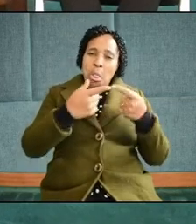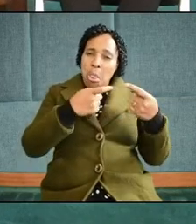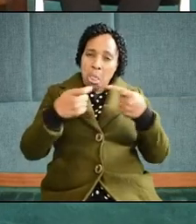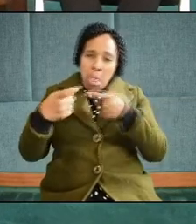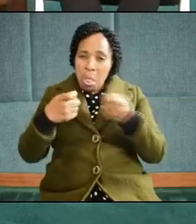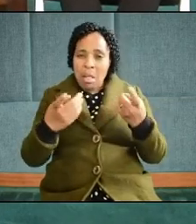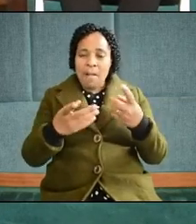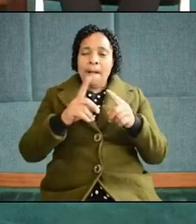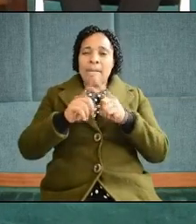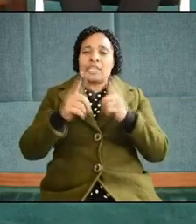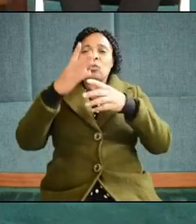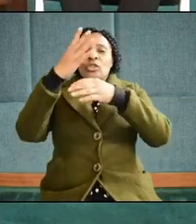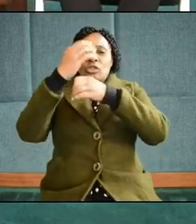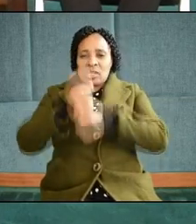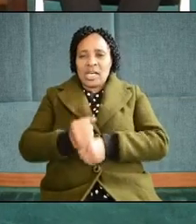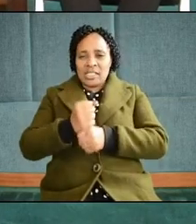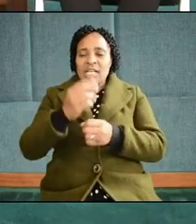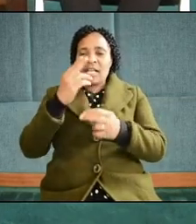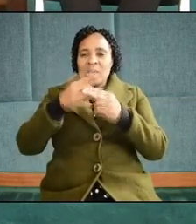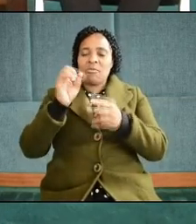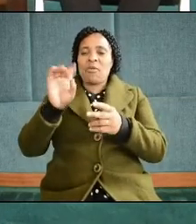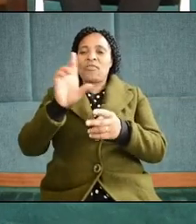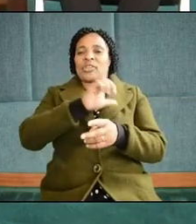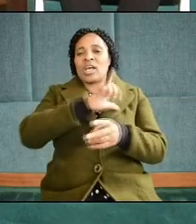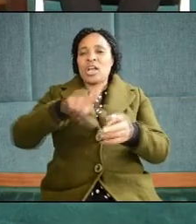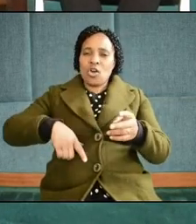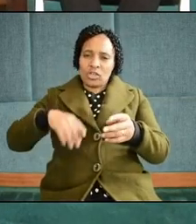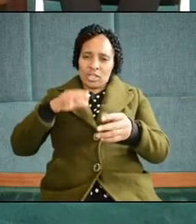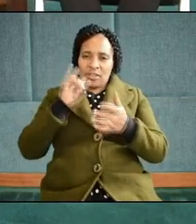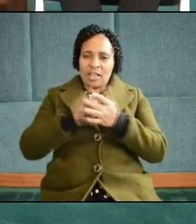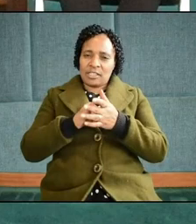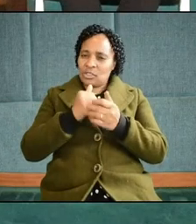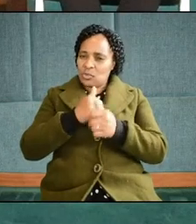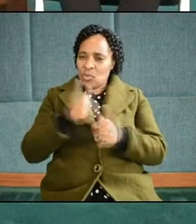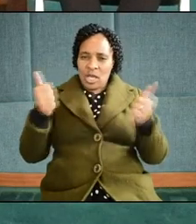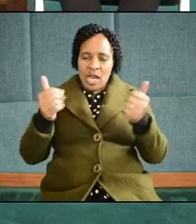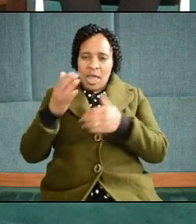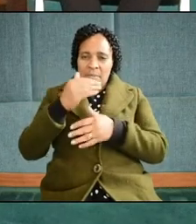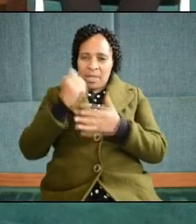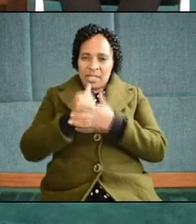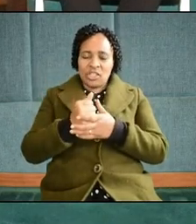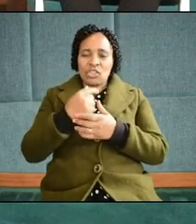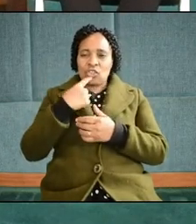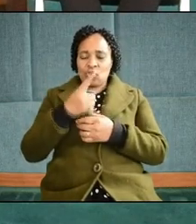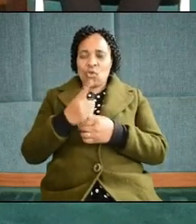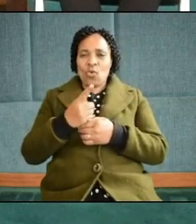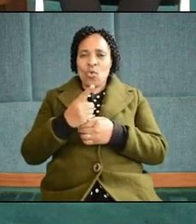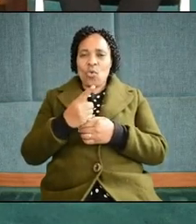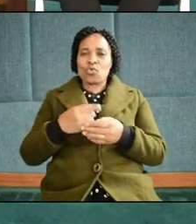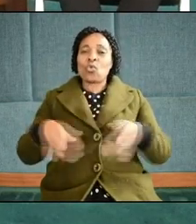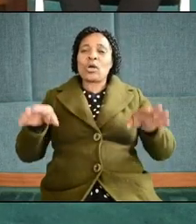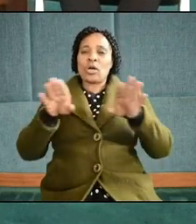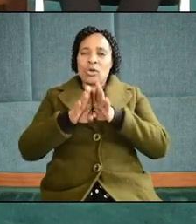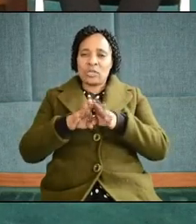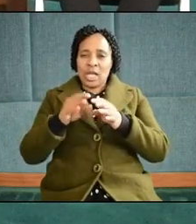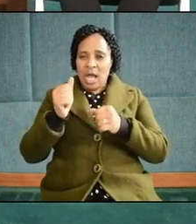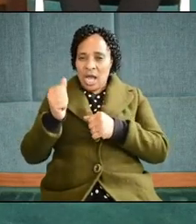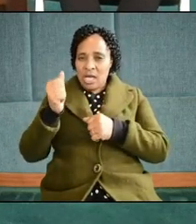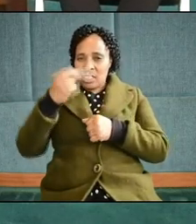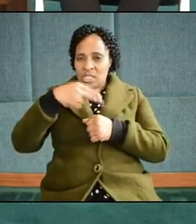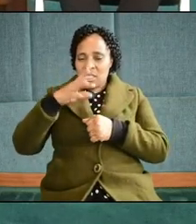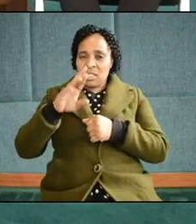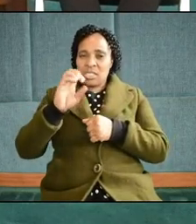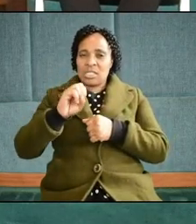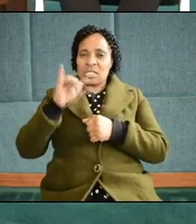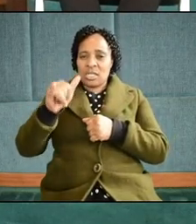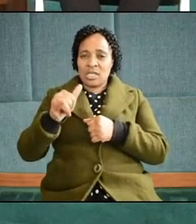trust in the name of the Lord. Amen. And that is, Amen. So just to wind up, Ashley, if you don't